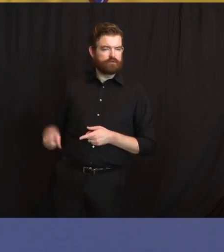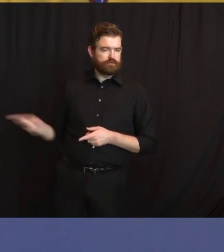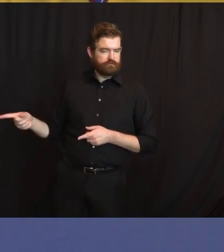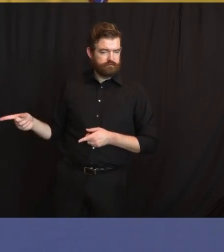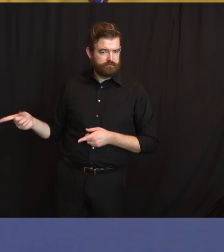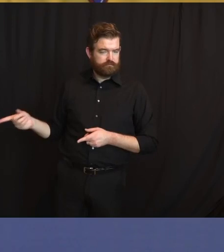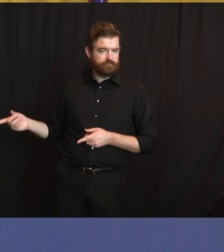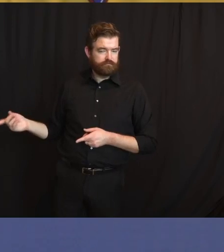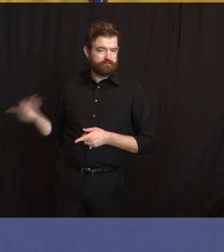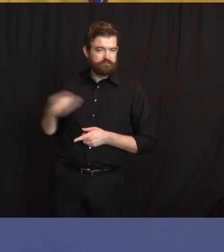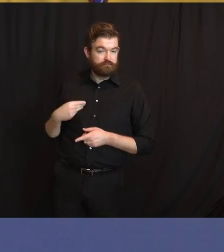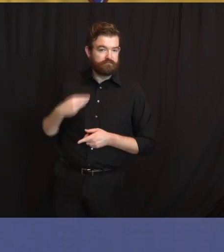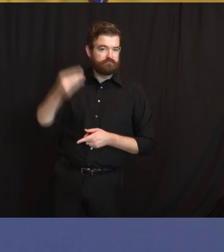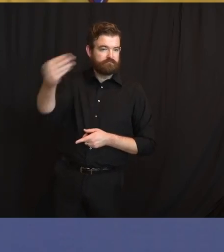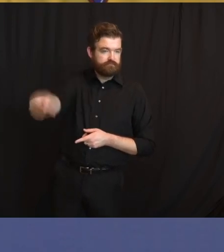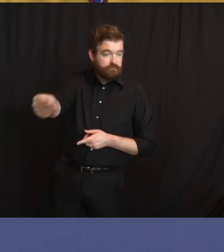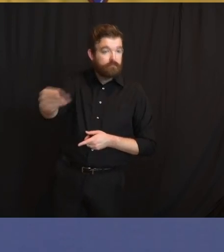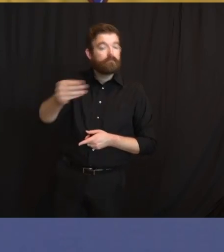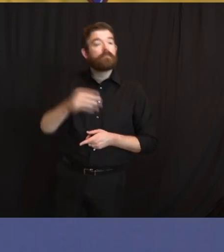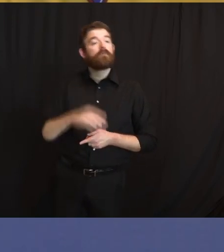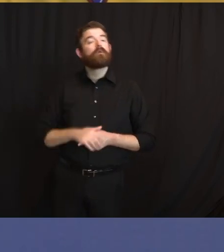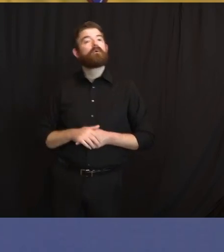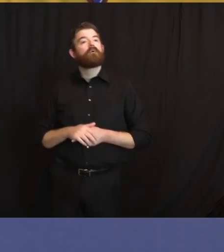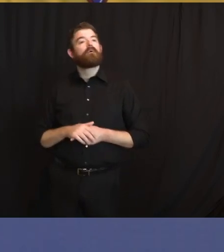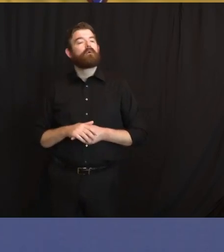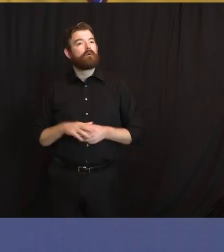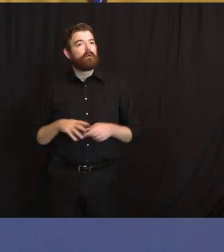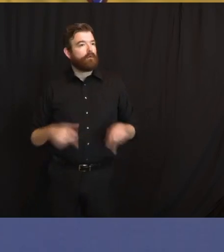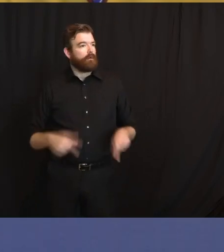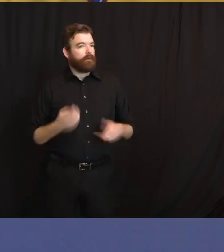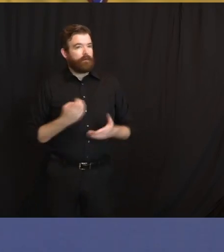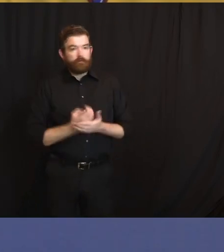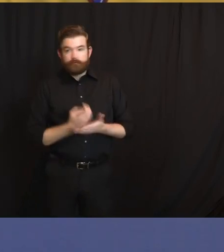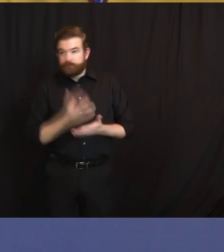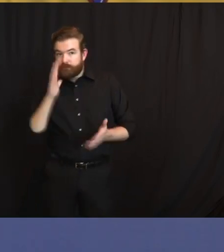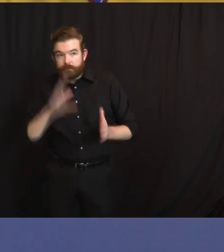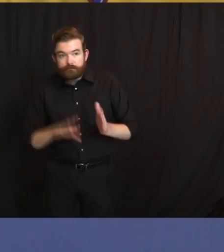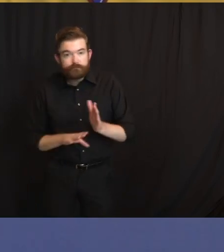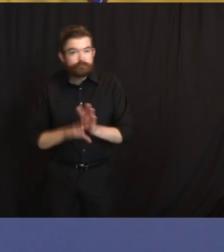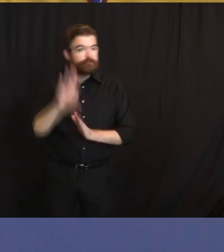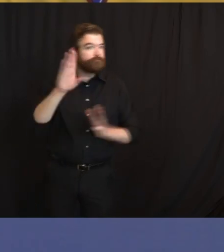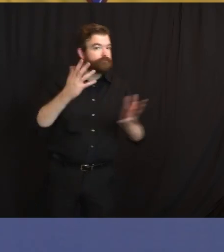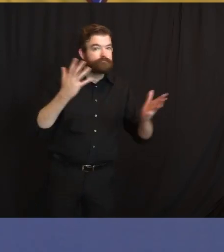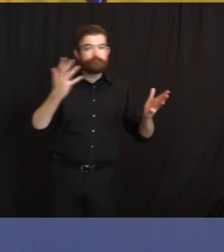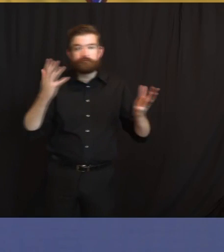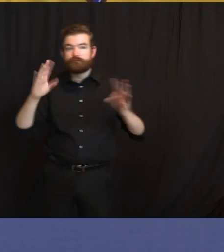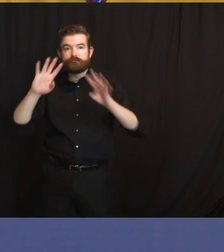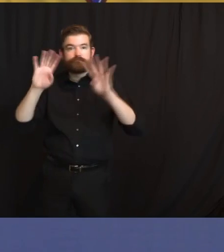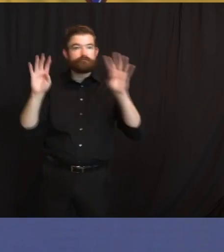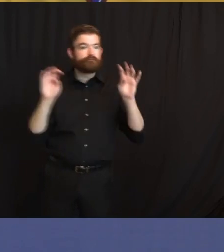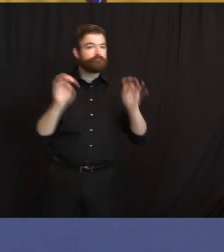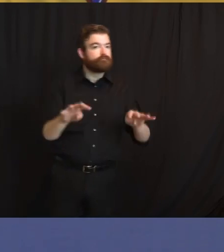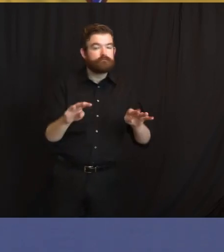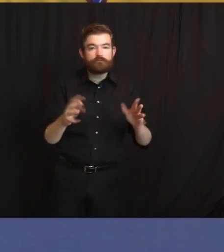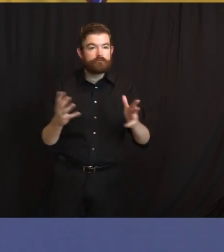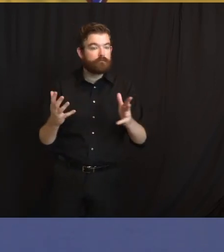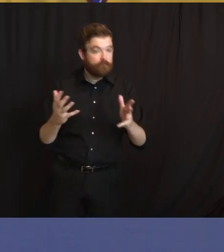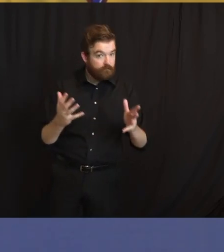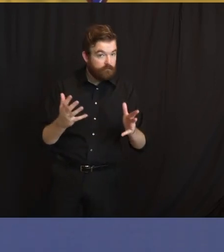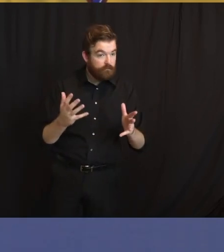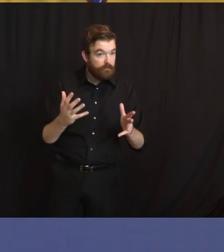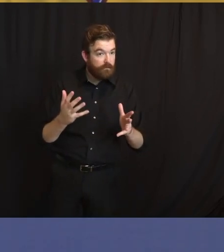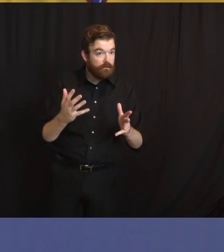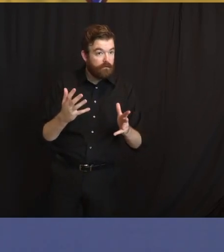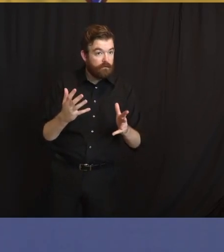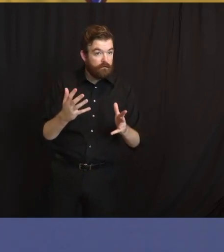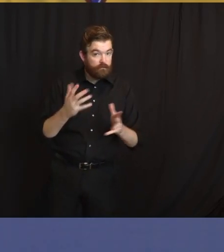where, we don't really know what's going to happen with the economy, is there a concern that by guaranteeing nobody's going to get laid off, that this puts an